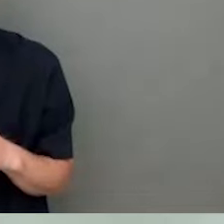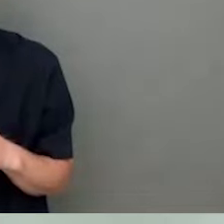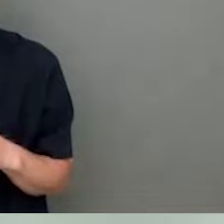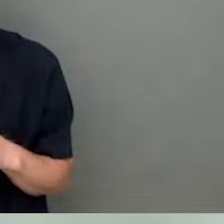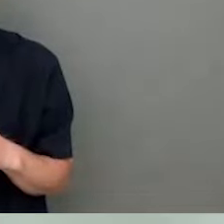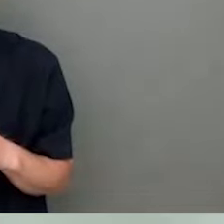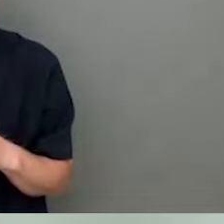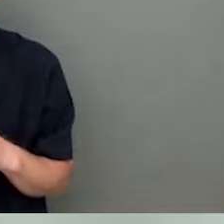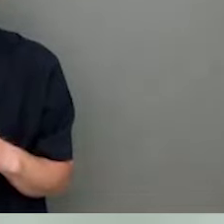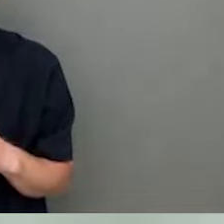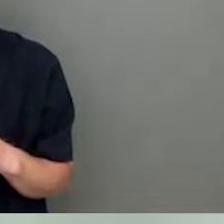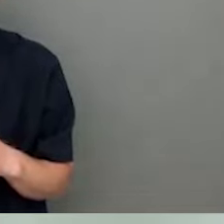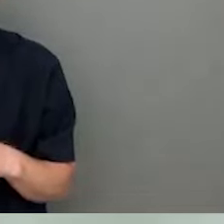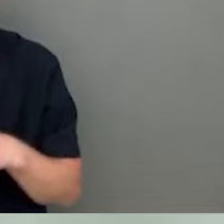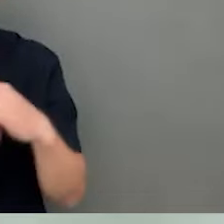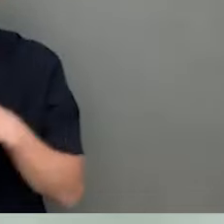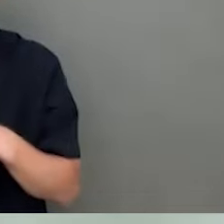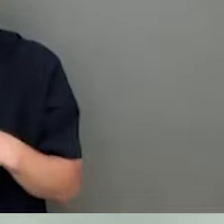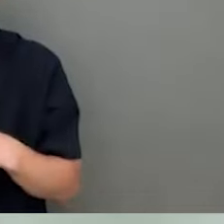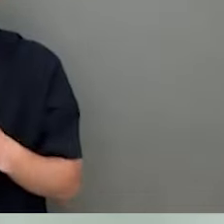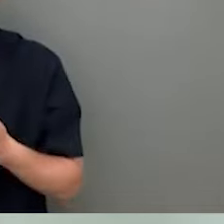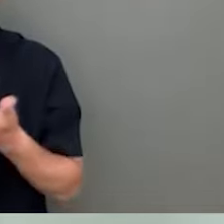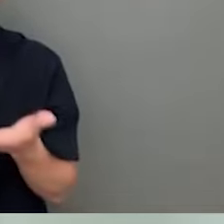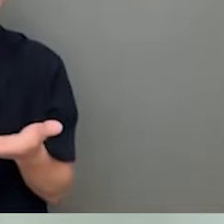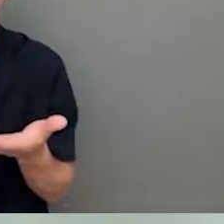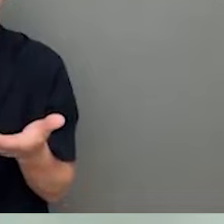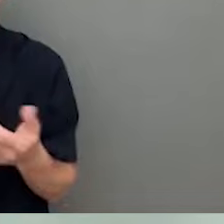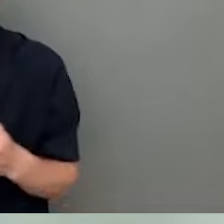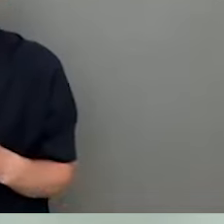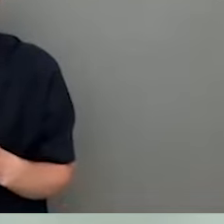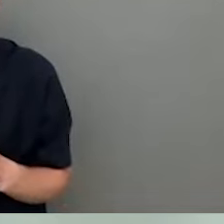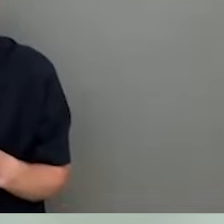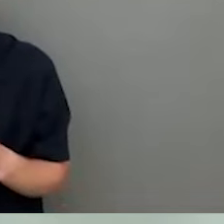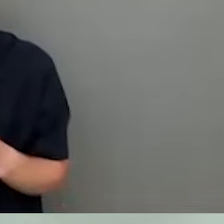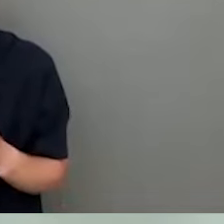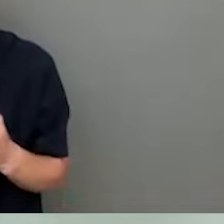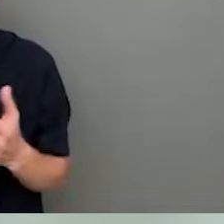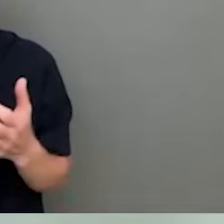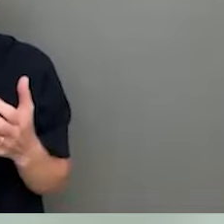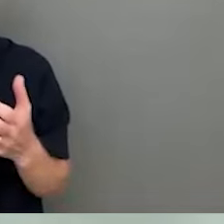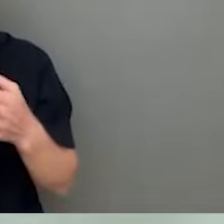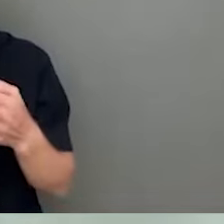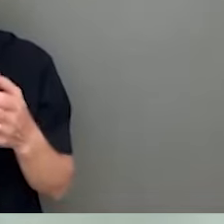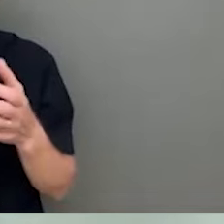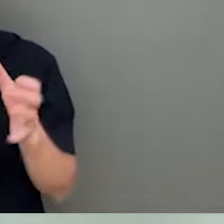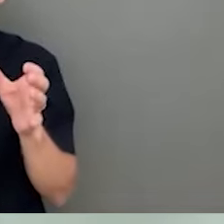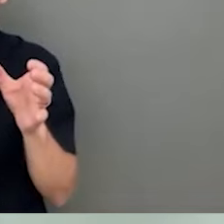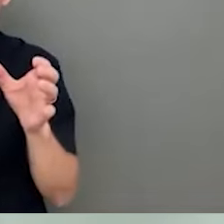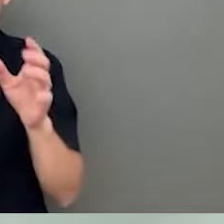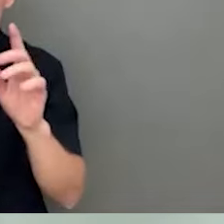elements, on the Department of Empowerment of Persons with Disabilities, they don't happen via the fund, they